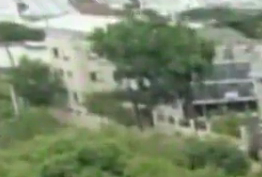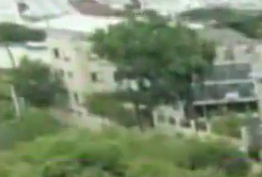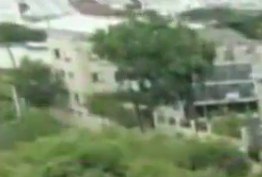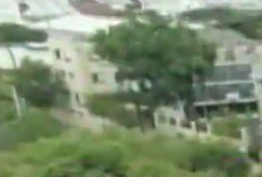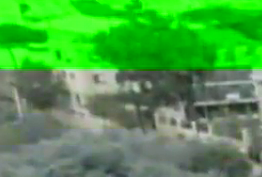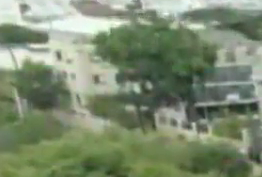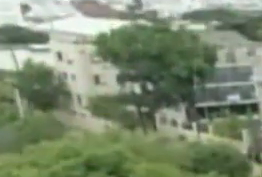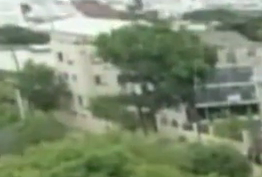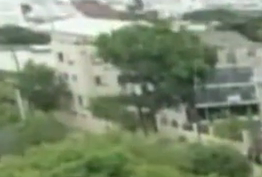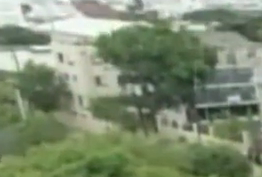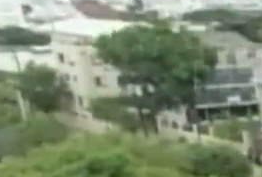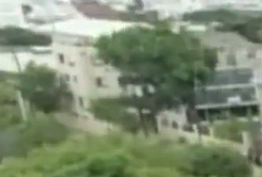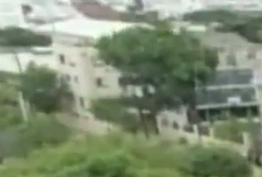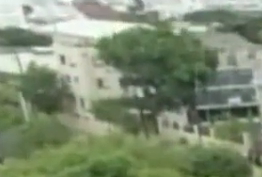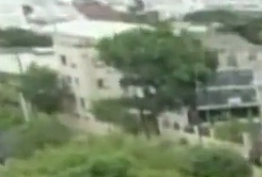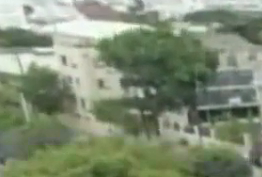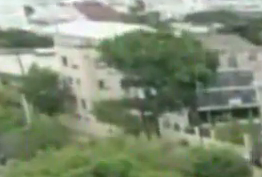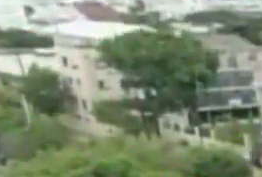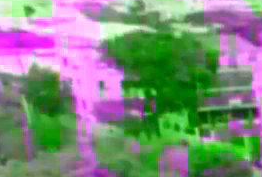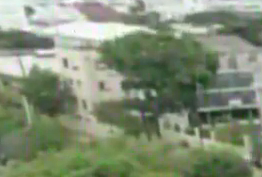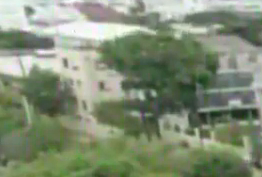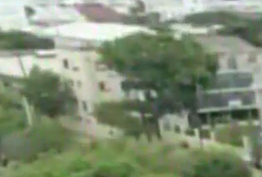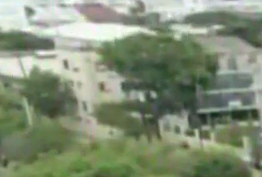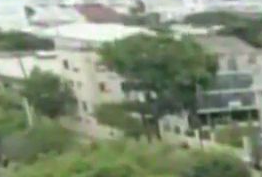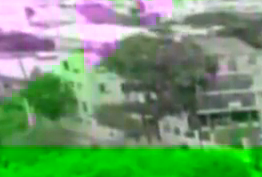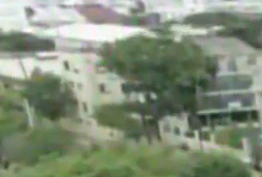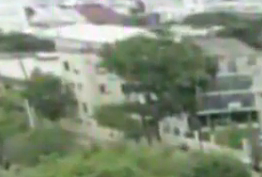China street line on a